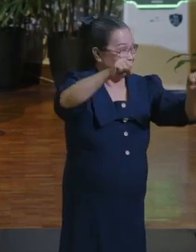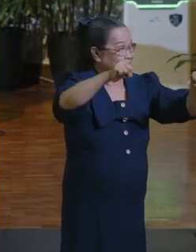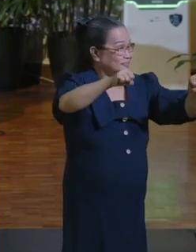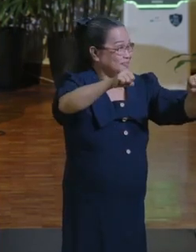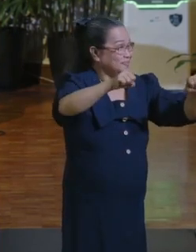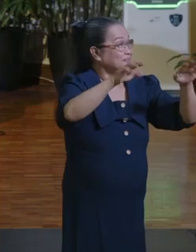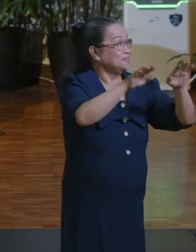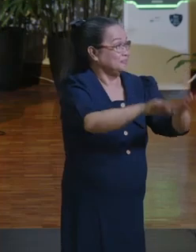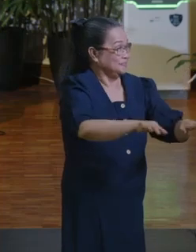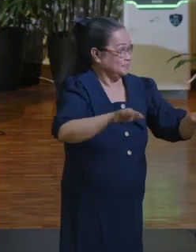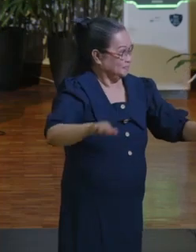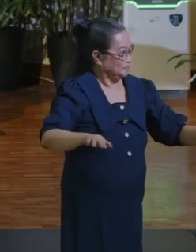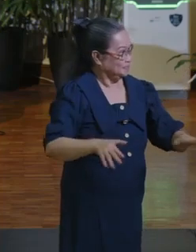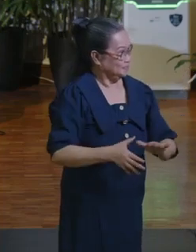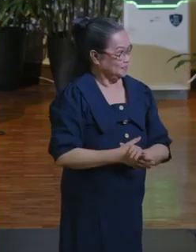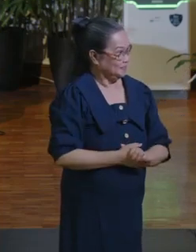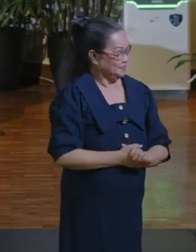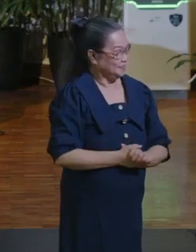sons.